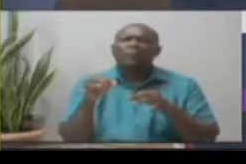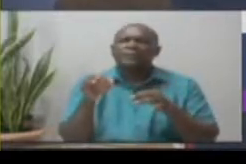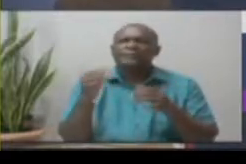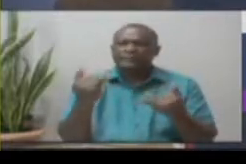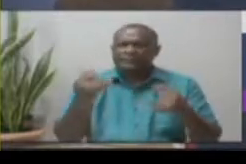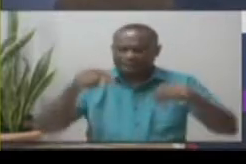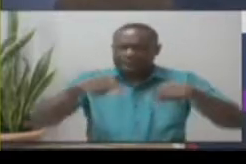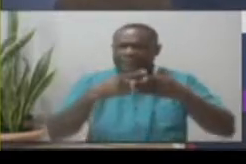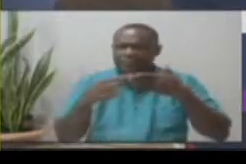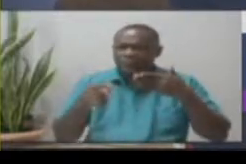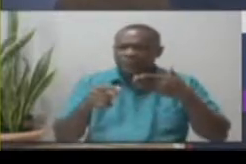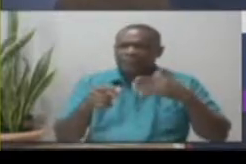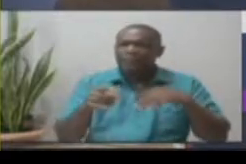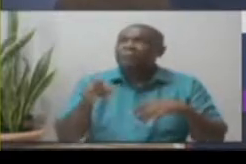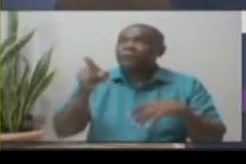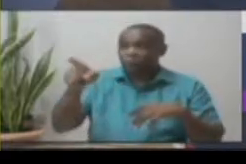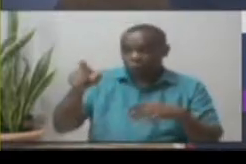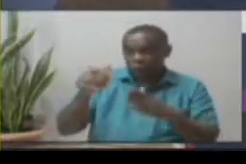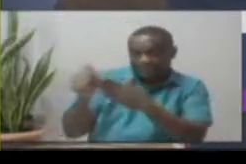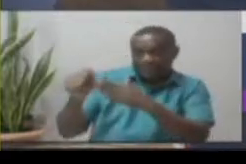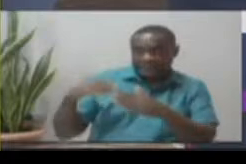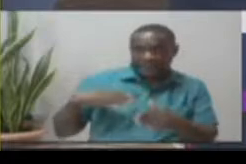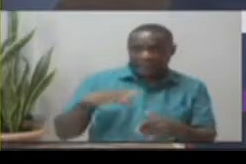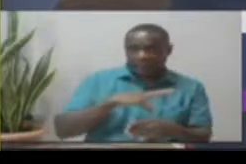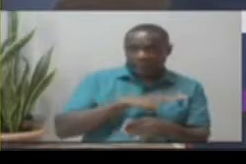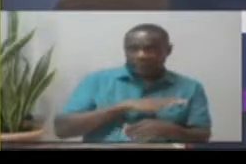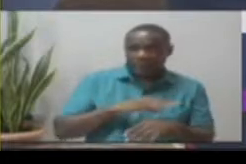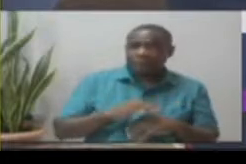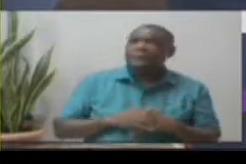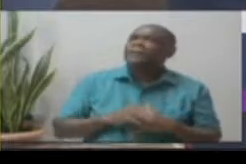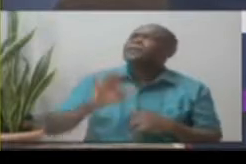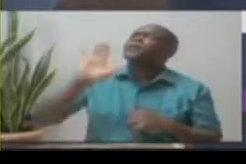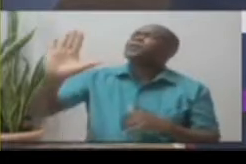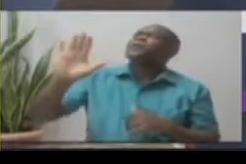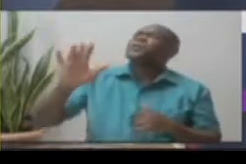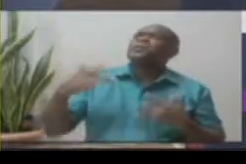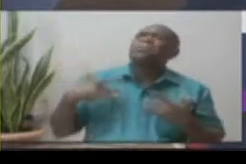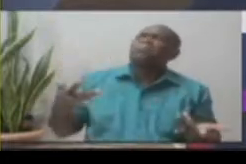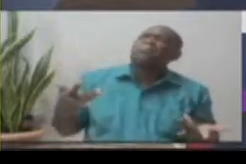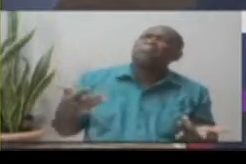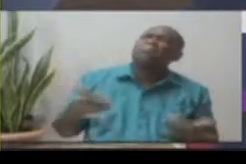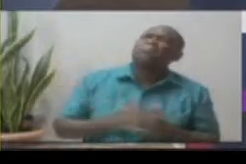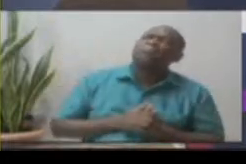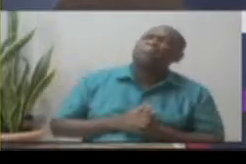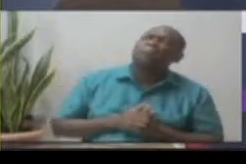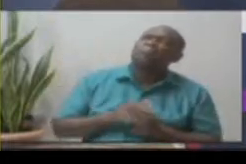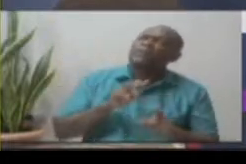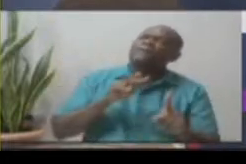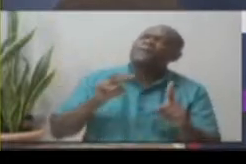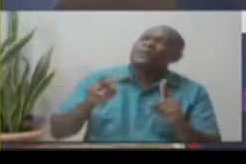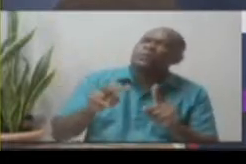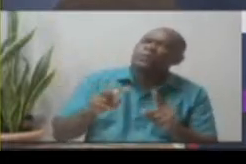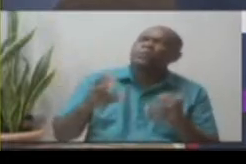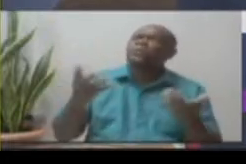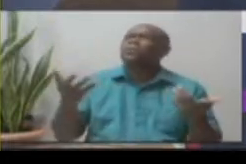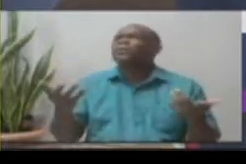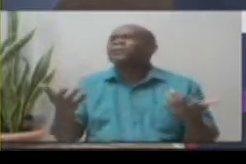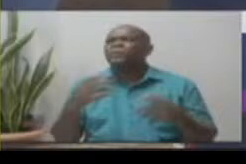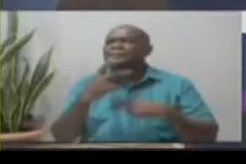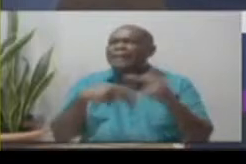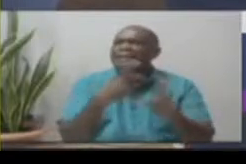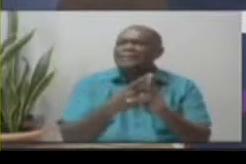As the head of the cabinet, I'm wondering what is your position on this? There was the issue of the timing of purchases by members of cabinet, that kind